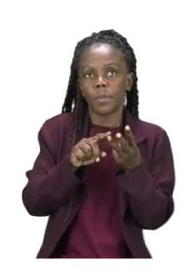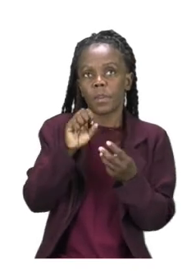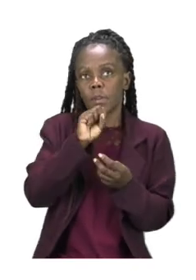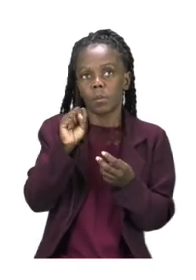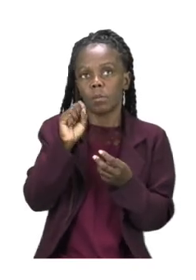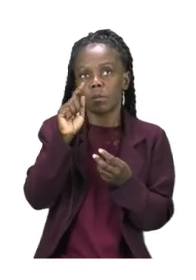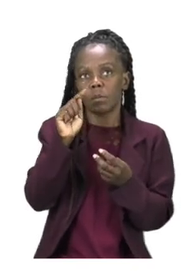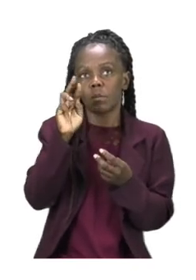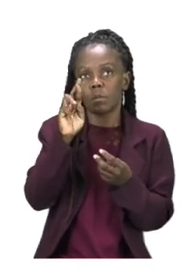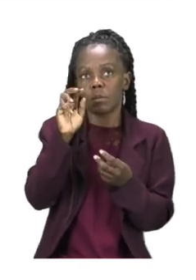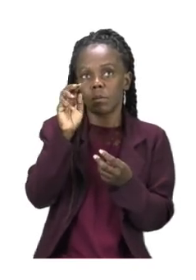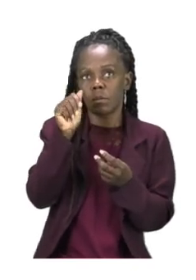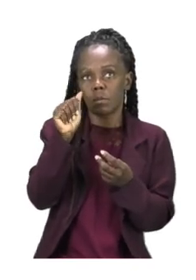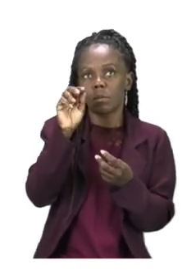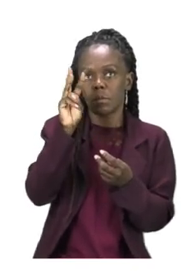straw.